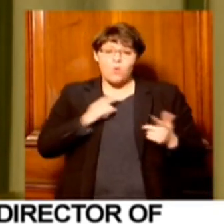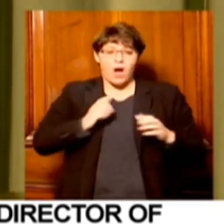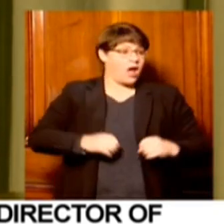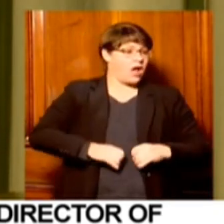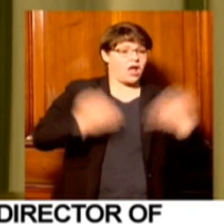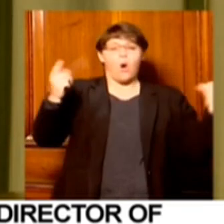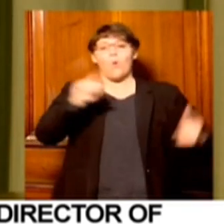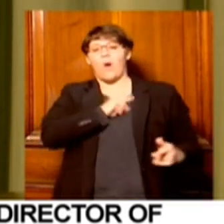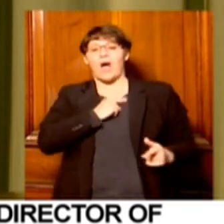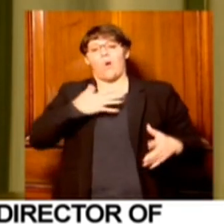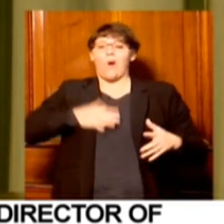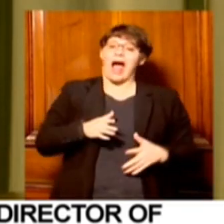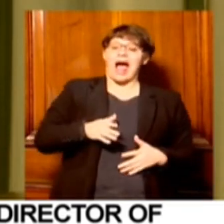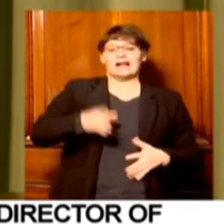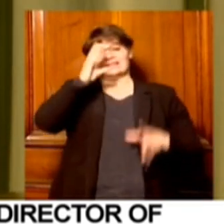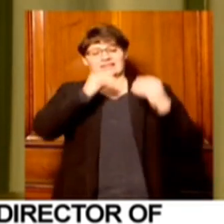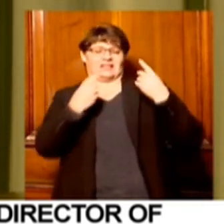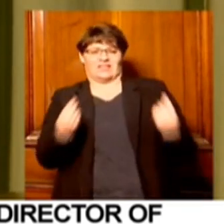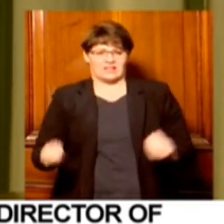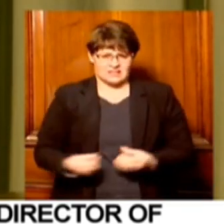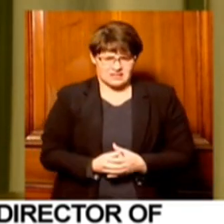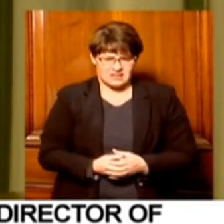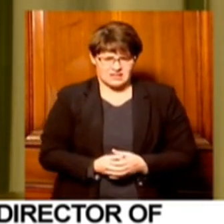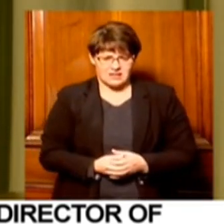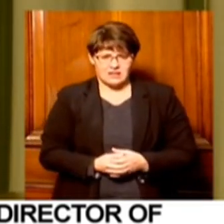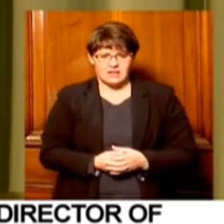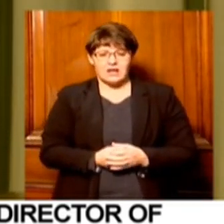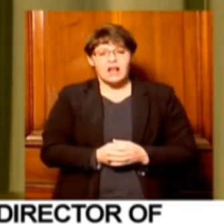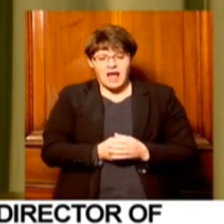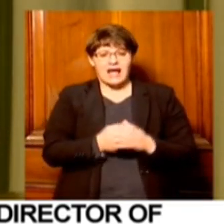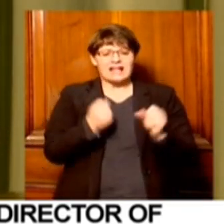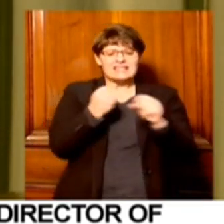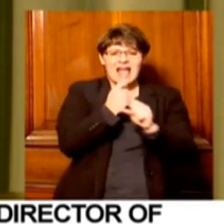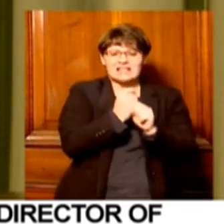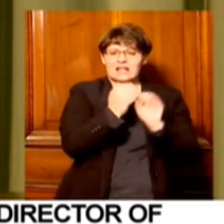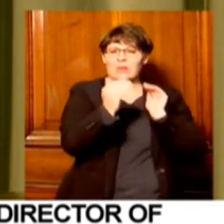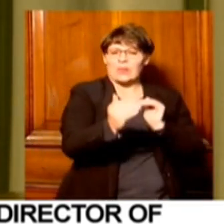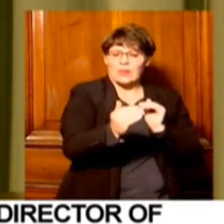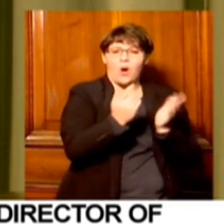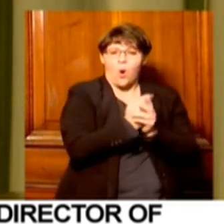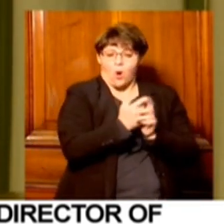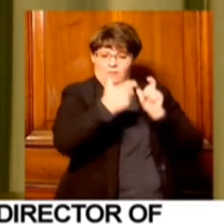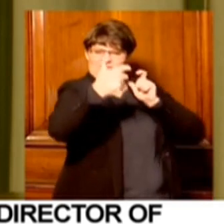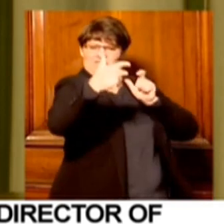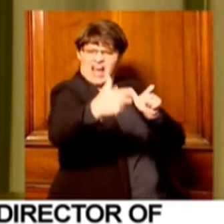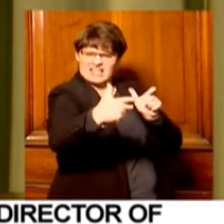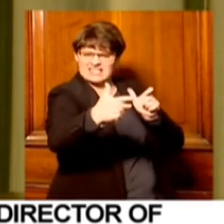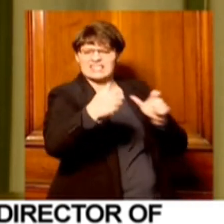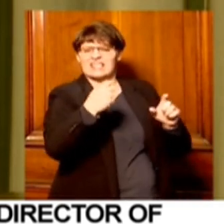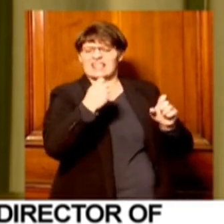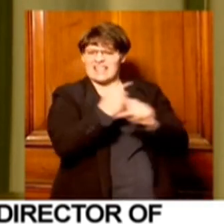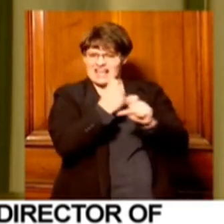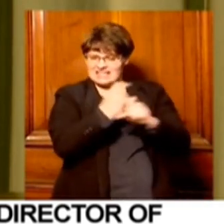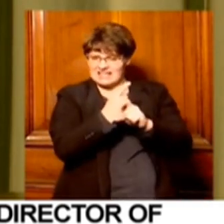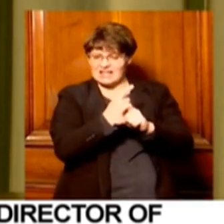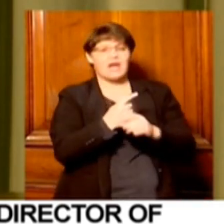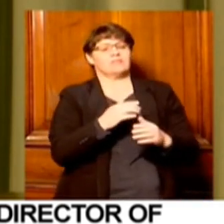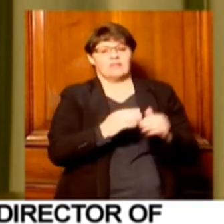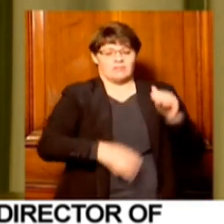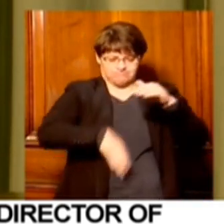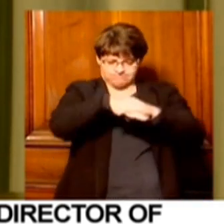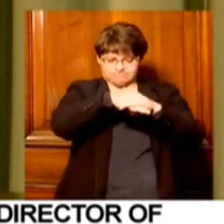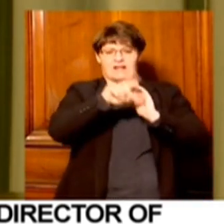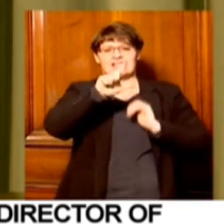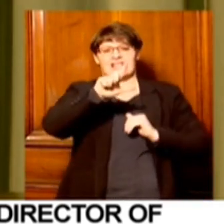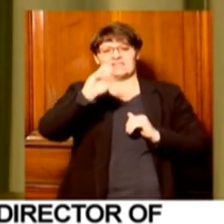expediency. Mini and minibus taxi vehicles may not carry more than 70% of